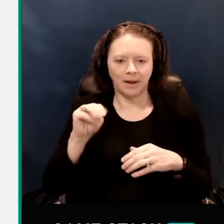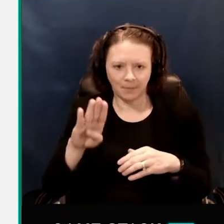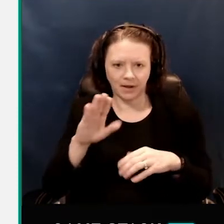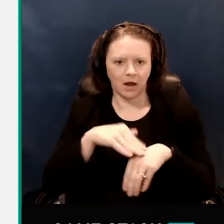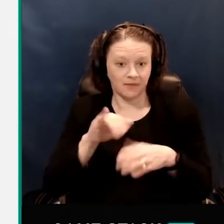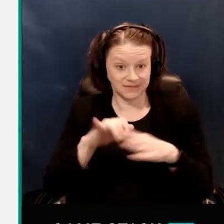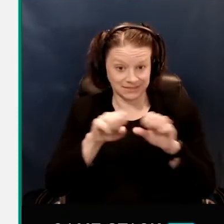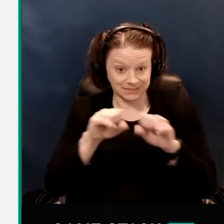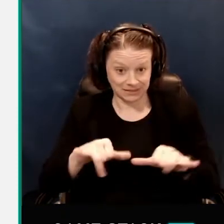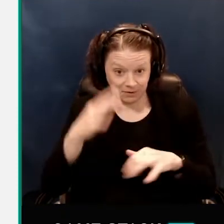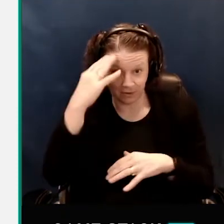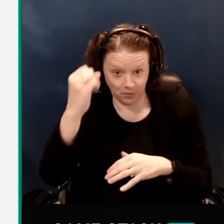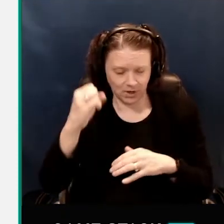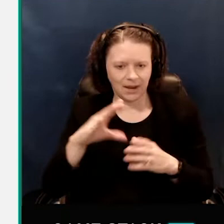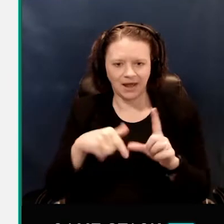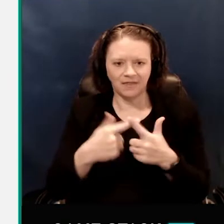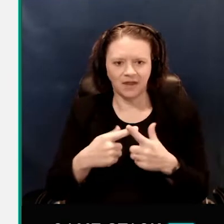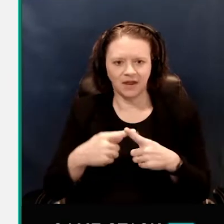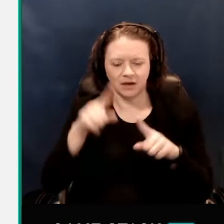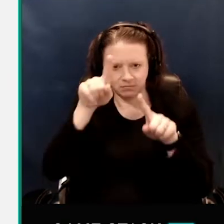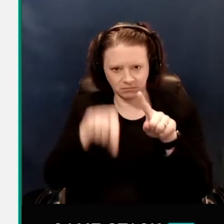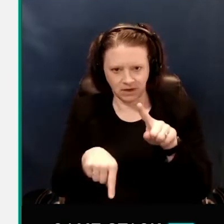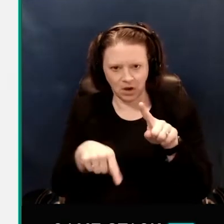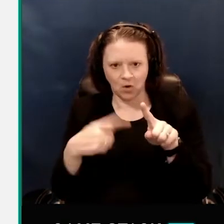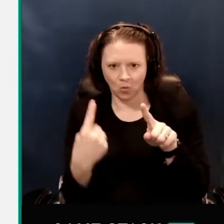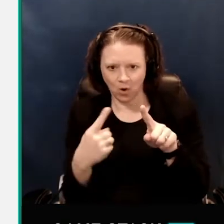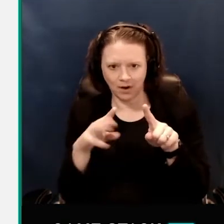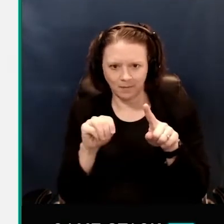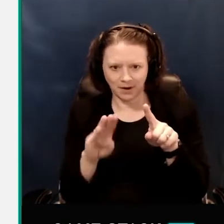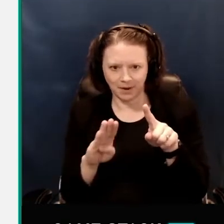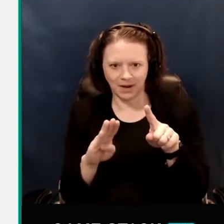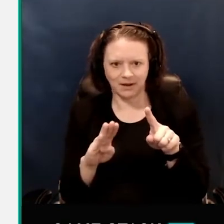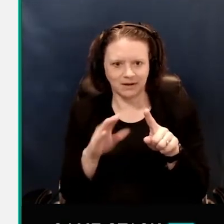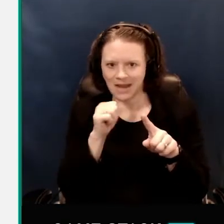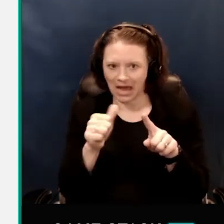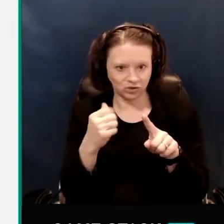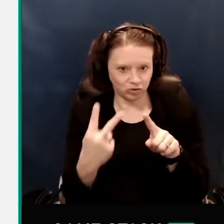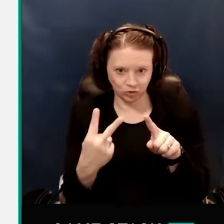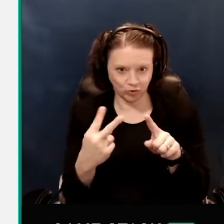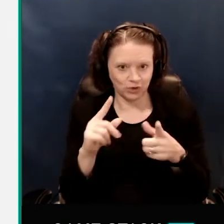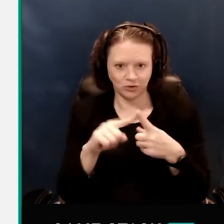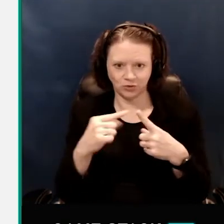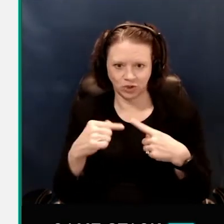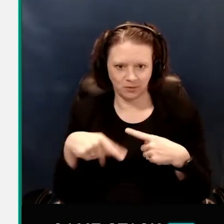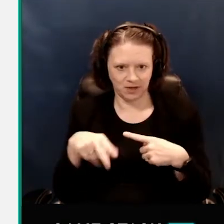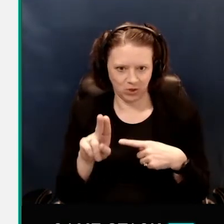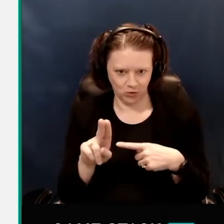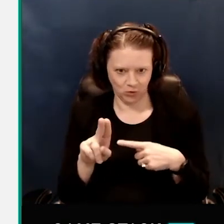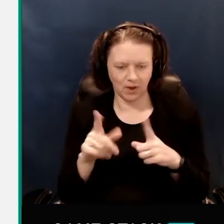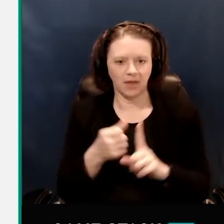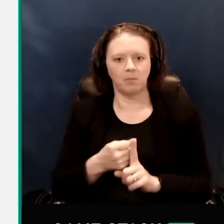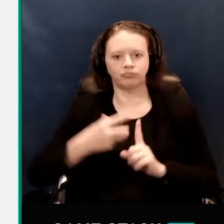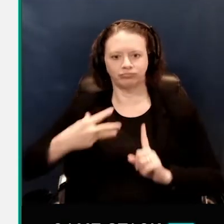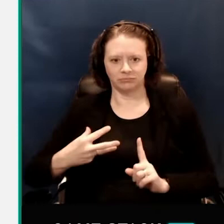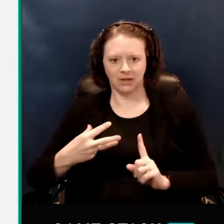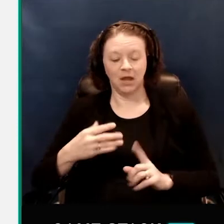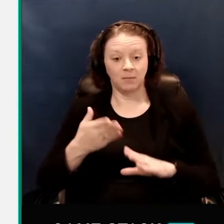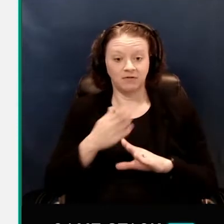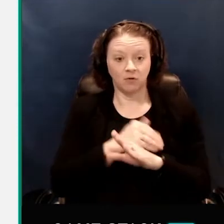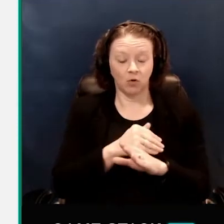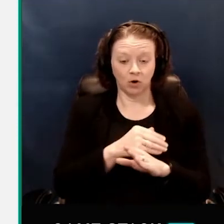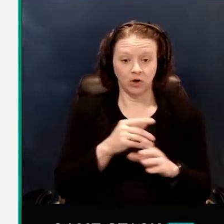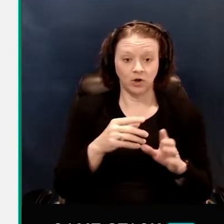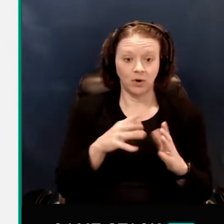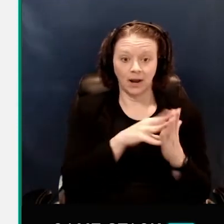2 megabytes, to GPU, and then you decompress it, you expand it out to 2 megabytes. In the old world, you would have to copy over 1 megabyte first to system